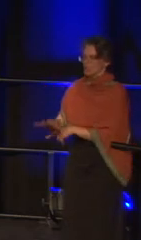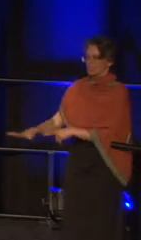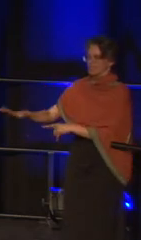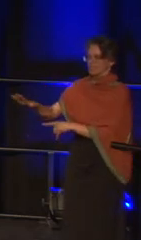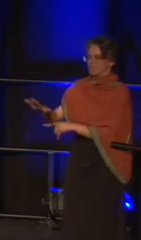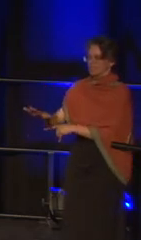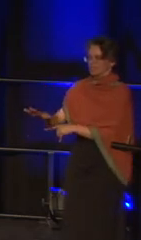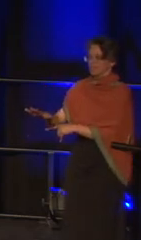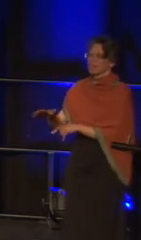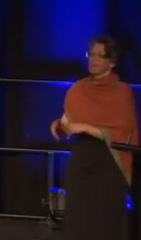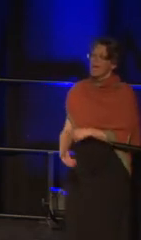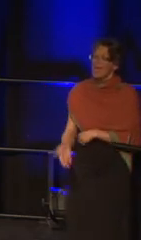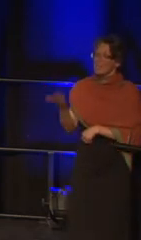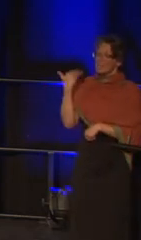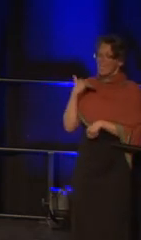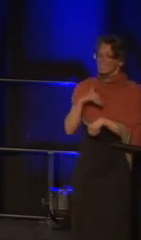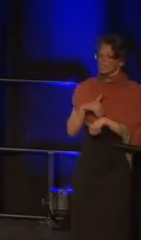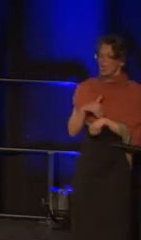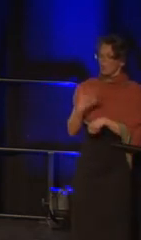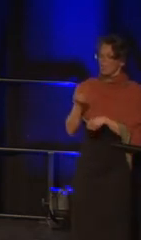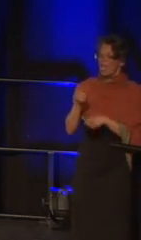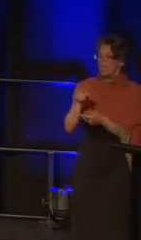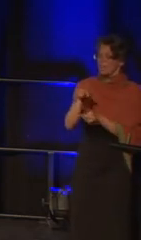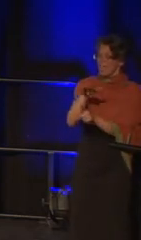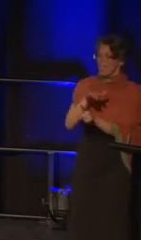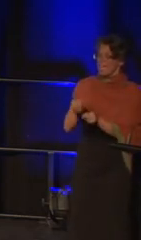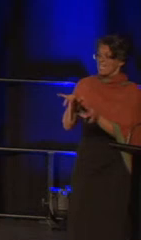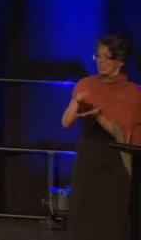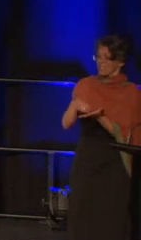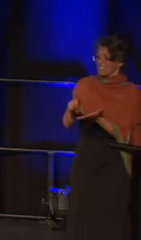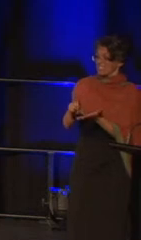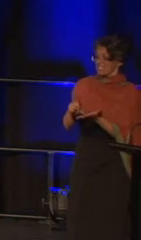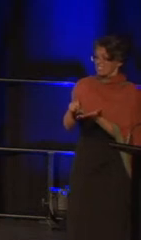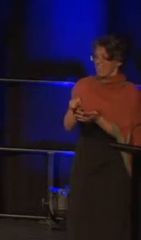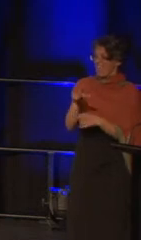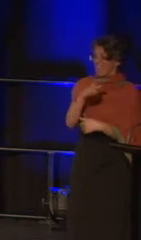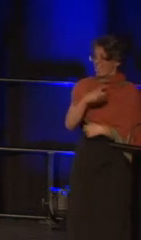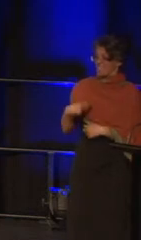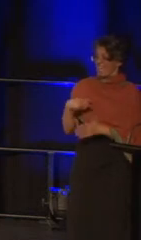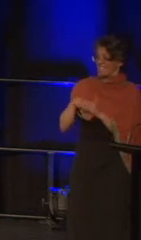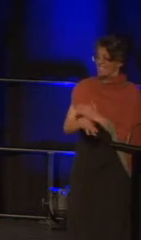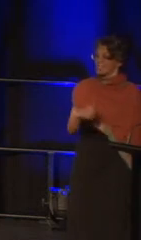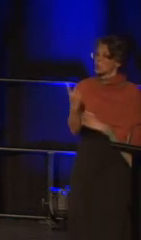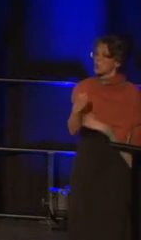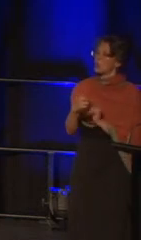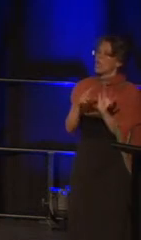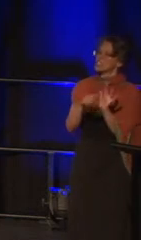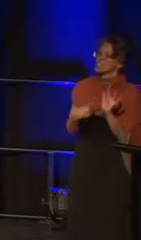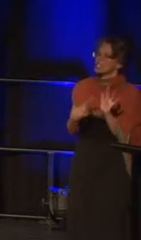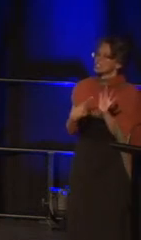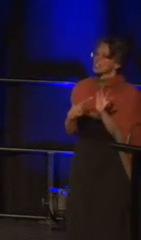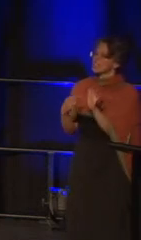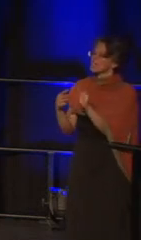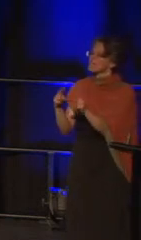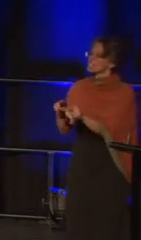And the last time we had an electorate candidate in, it was Jeanette Fitzsimmons in Coromandel. We had that because one person donated